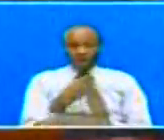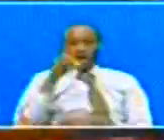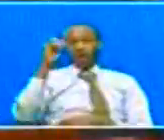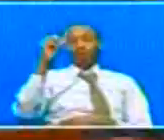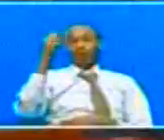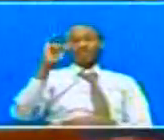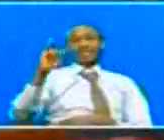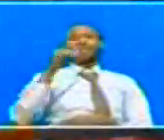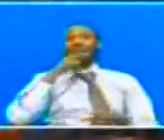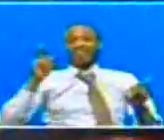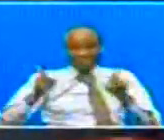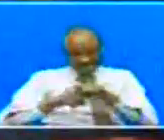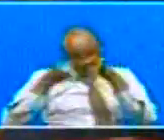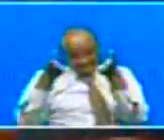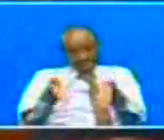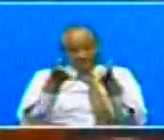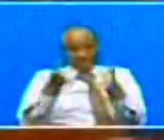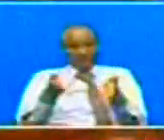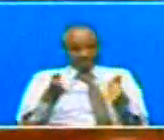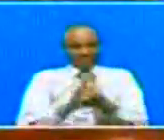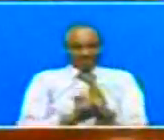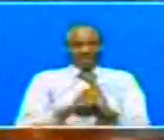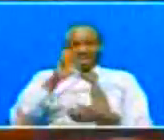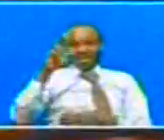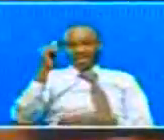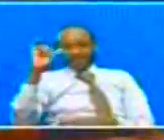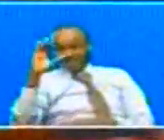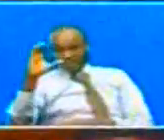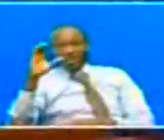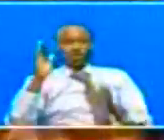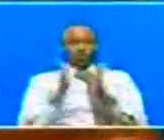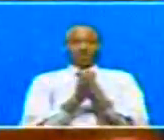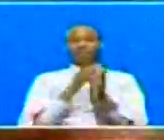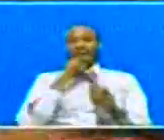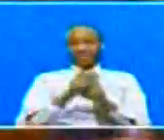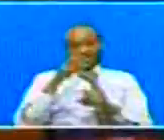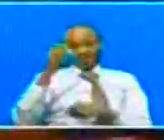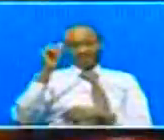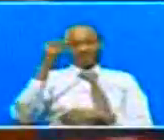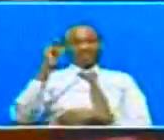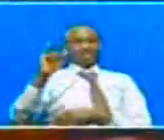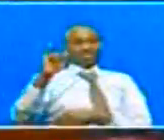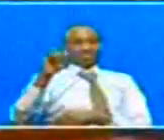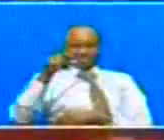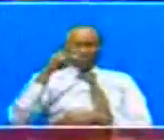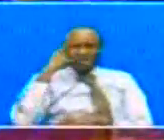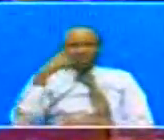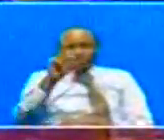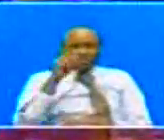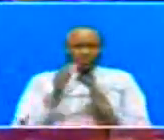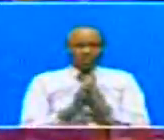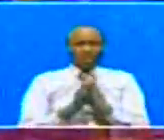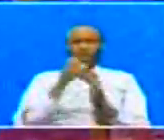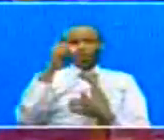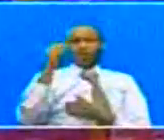Omondi brothers right here on the bench. Eric and his brother, what's his brother's name? Freddie, or something. Yeah. By the way, that thing you did with Bolly